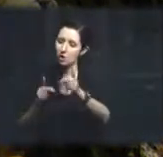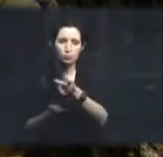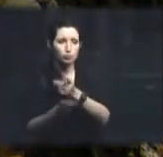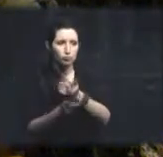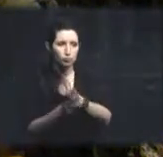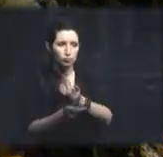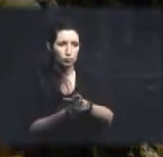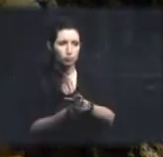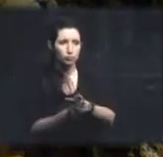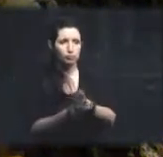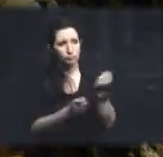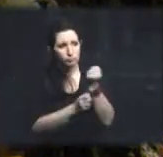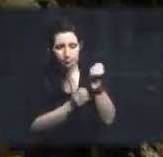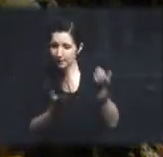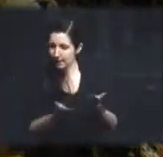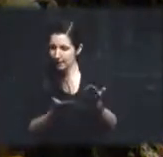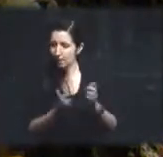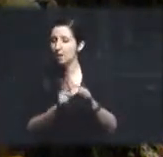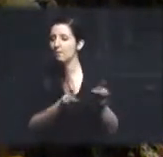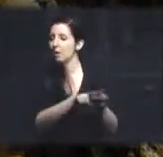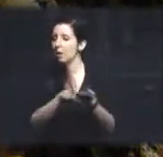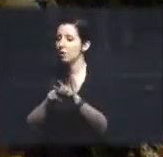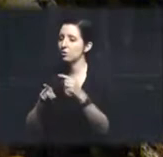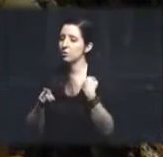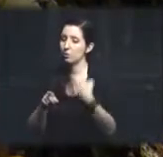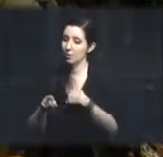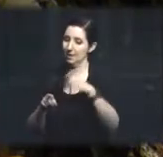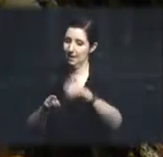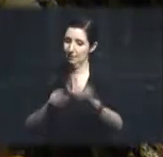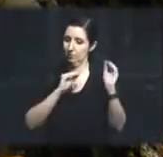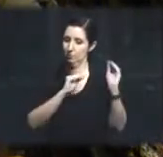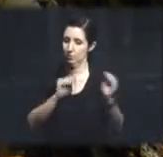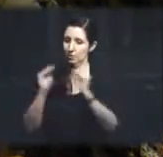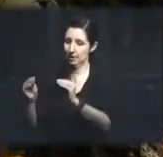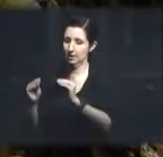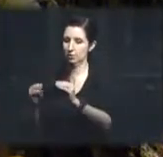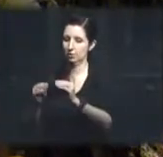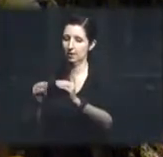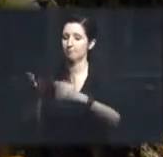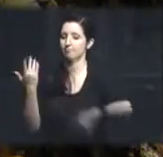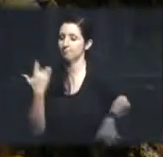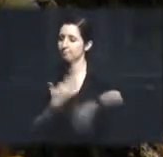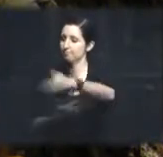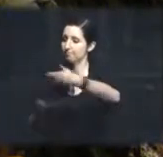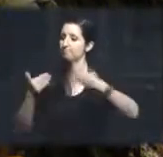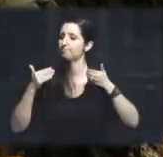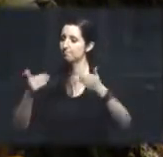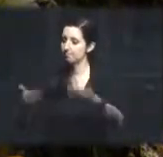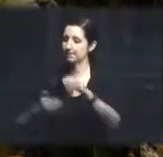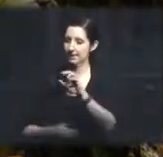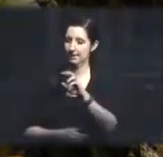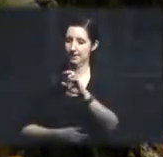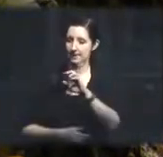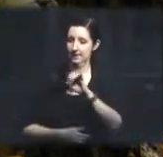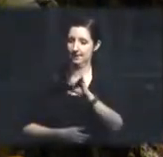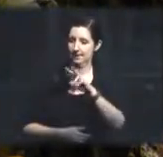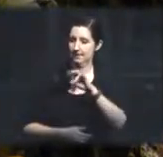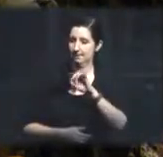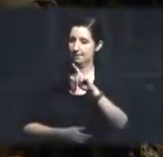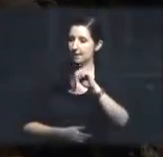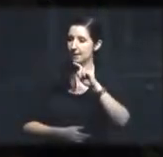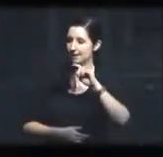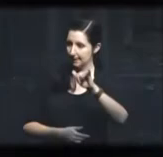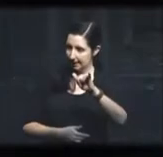keepers of lessons around civility and lessons around dialogue and how that can